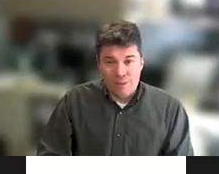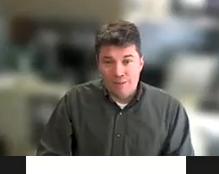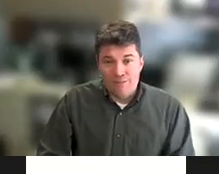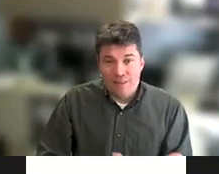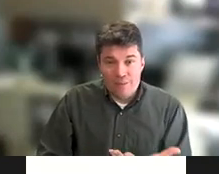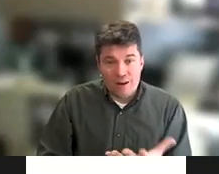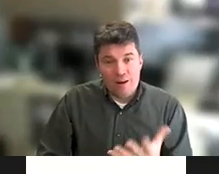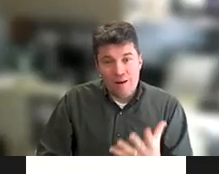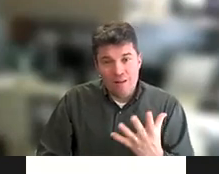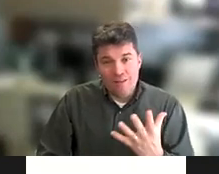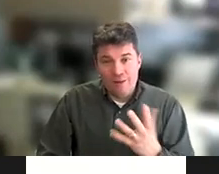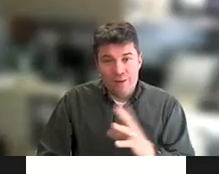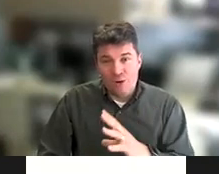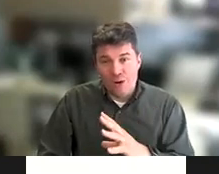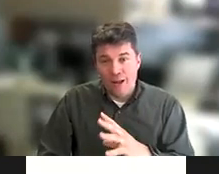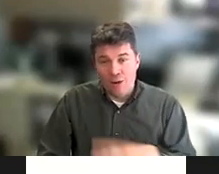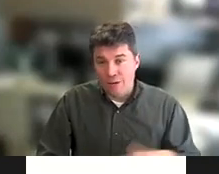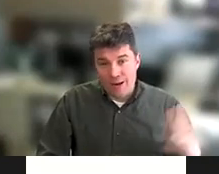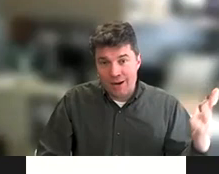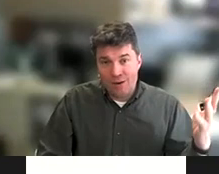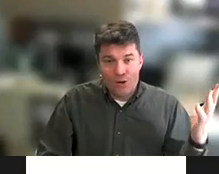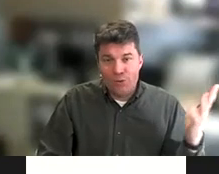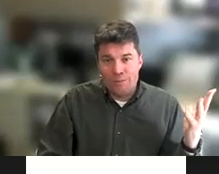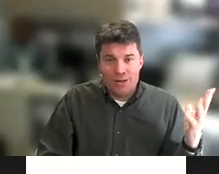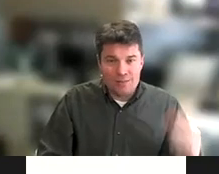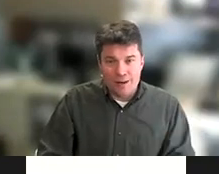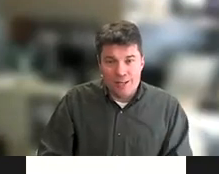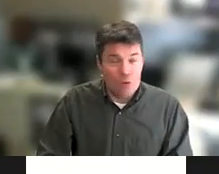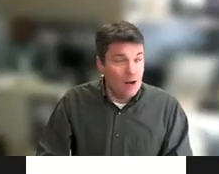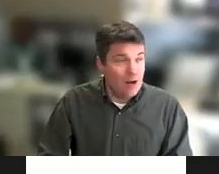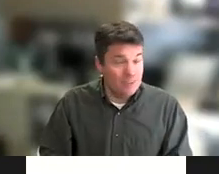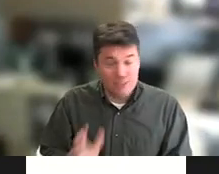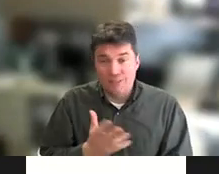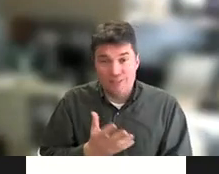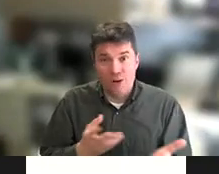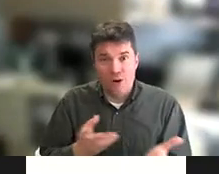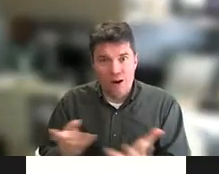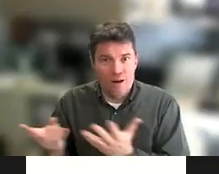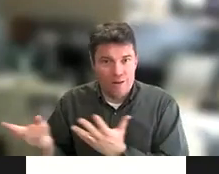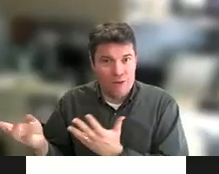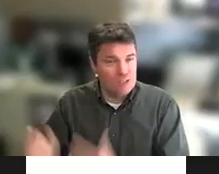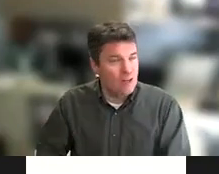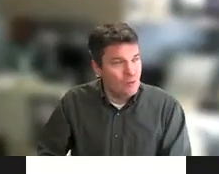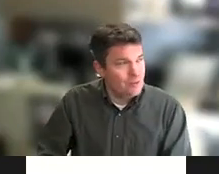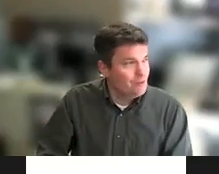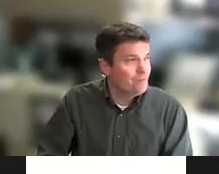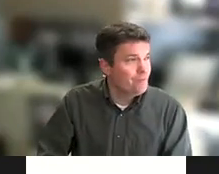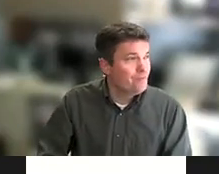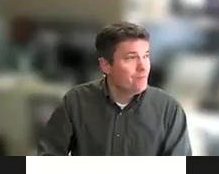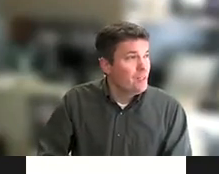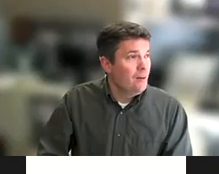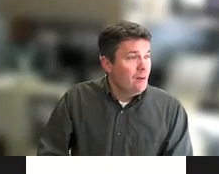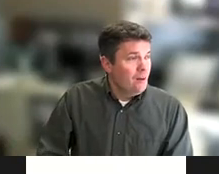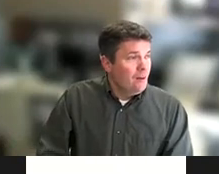for one example, a 5-minute call on a video relay would take over 20 minutes on TTY. It's just very long and very slow.